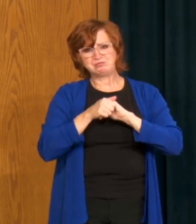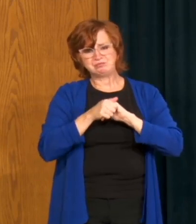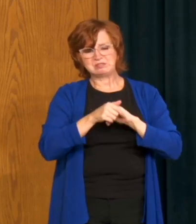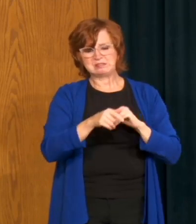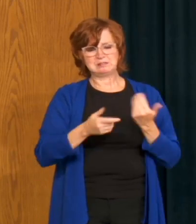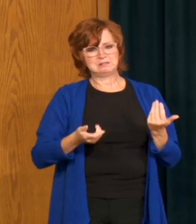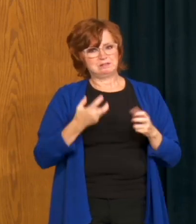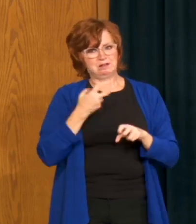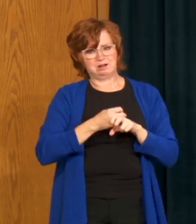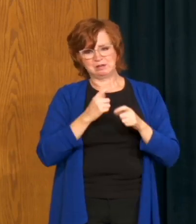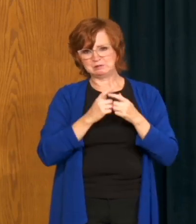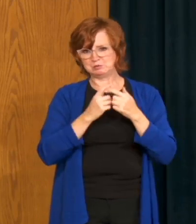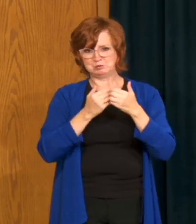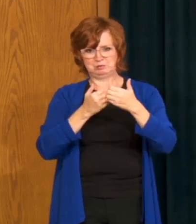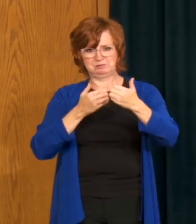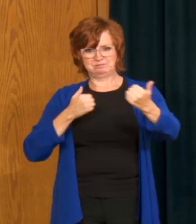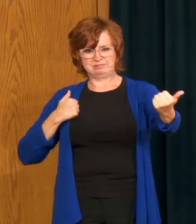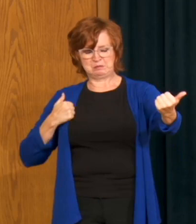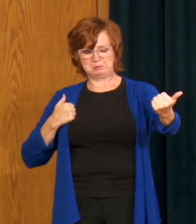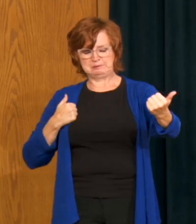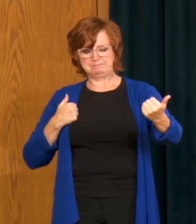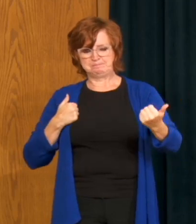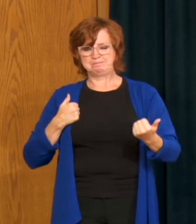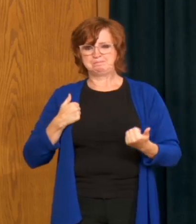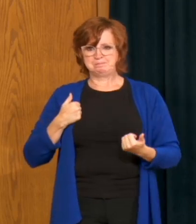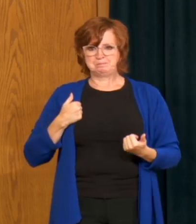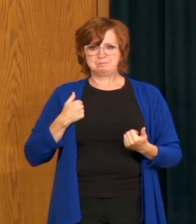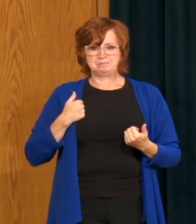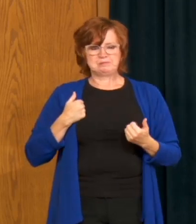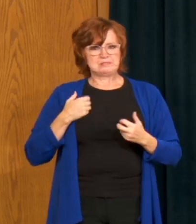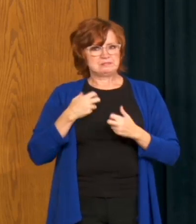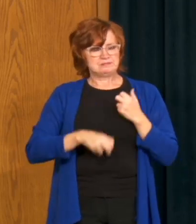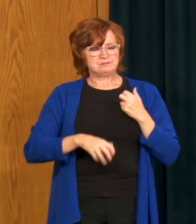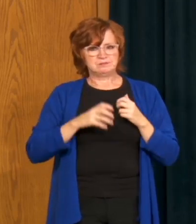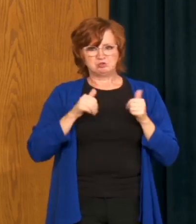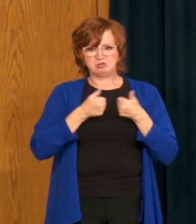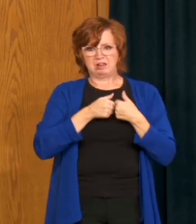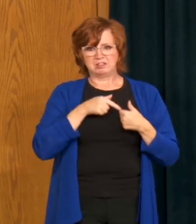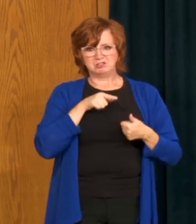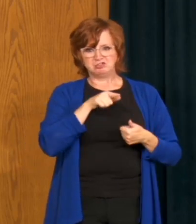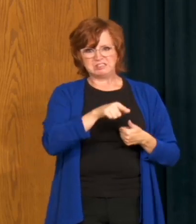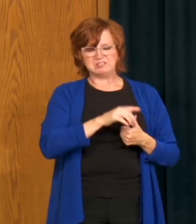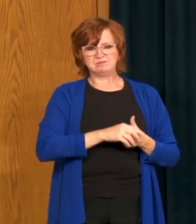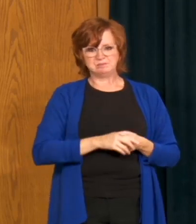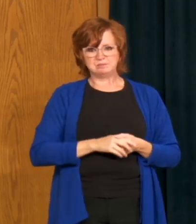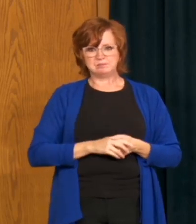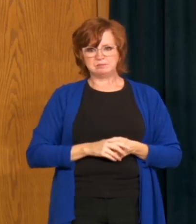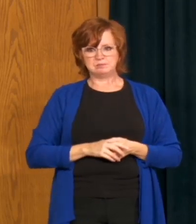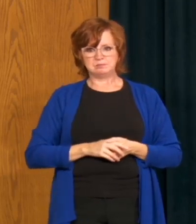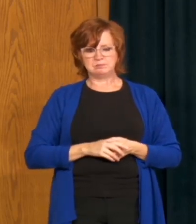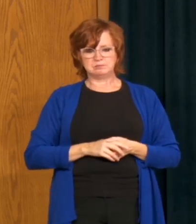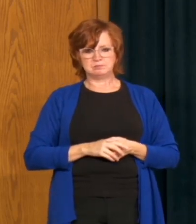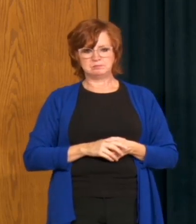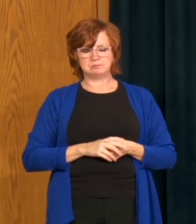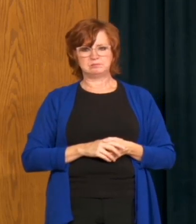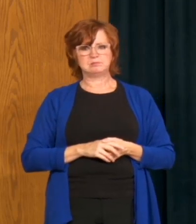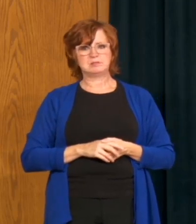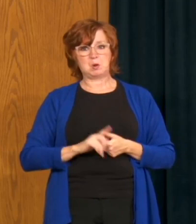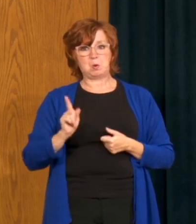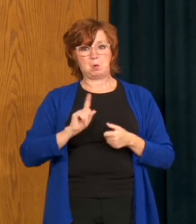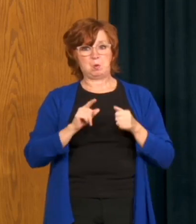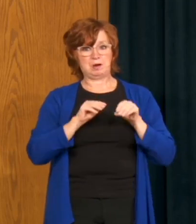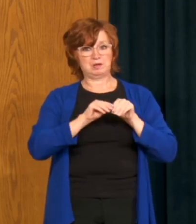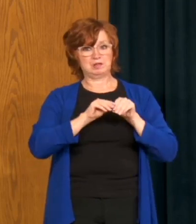choose to go as a closer family member, it's hard to maintain that physical distance, but that is where transmission happens.